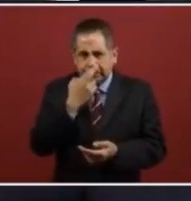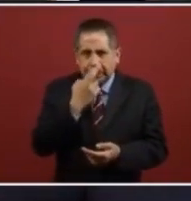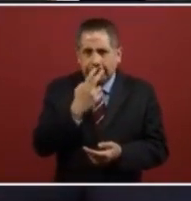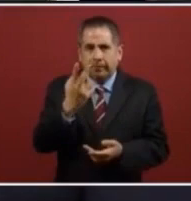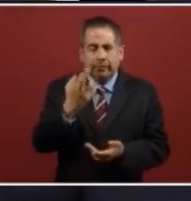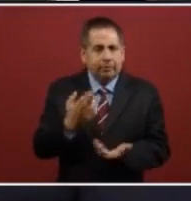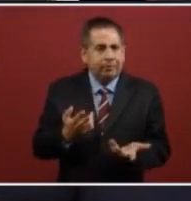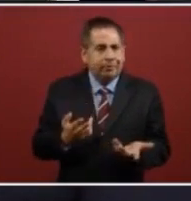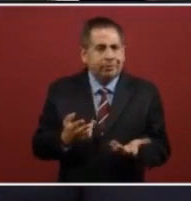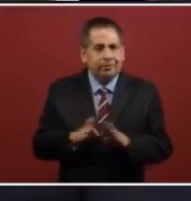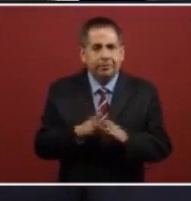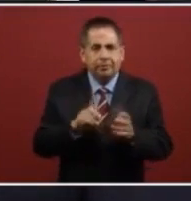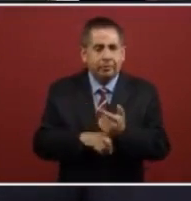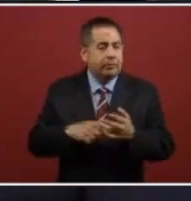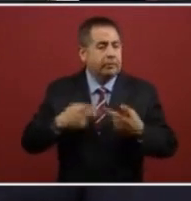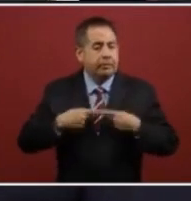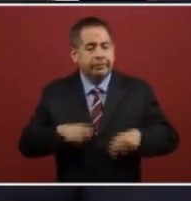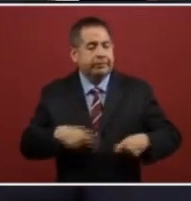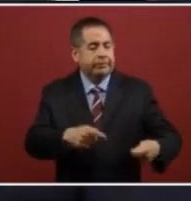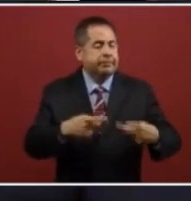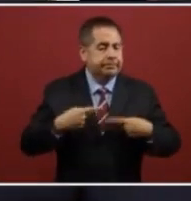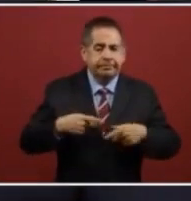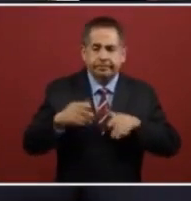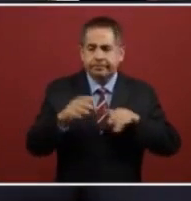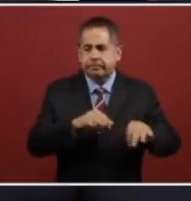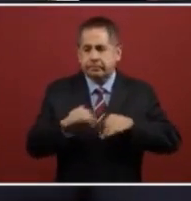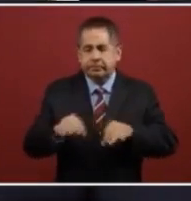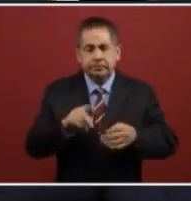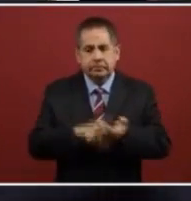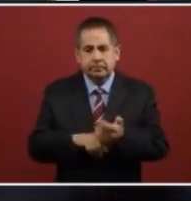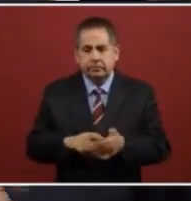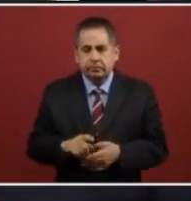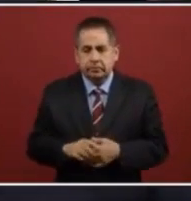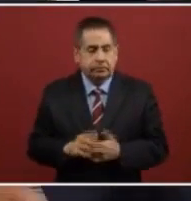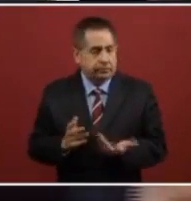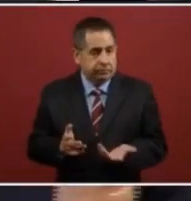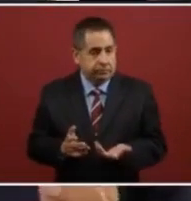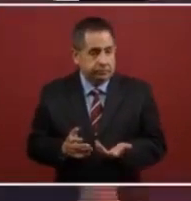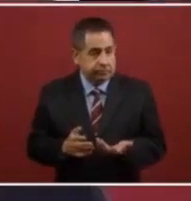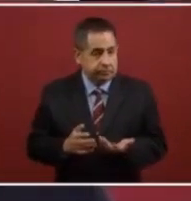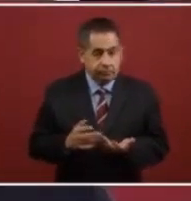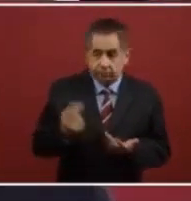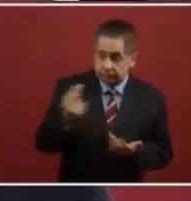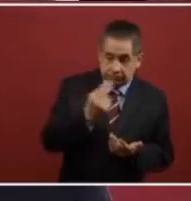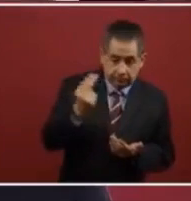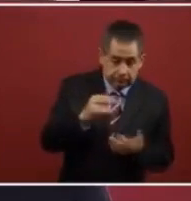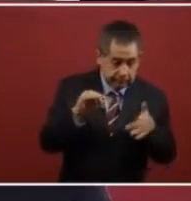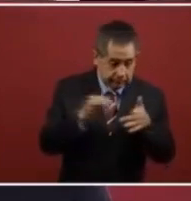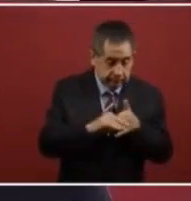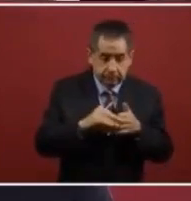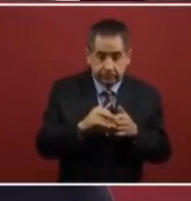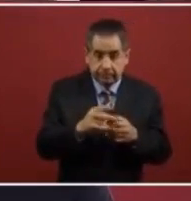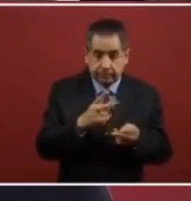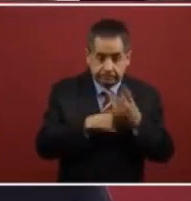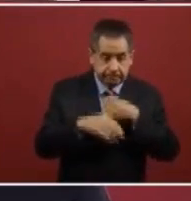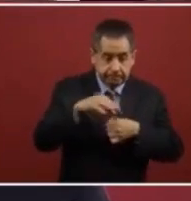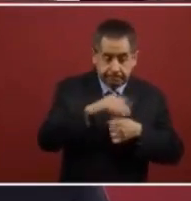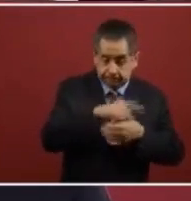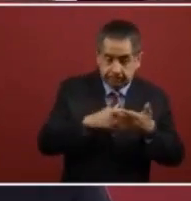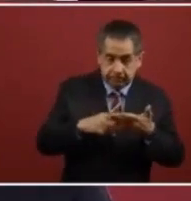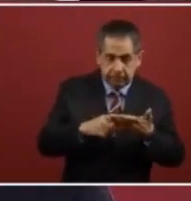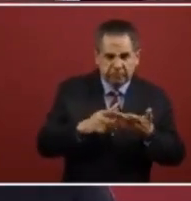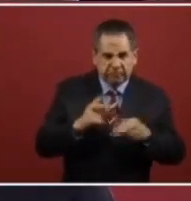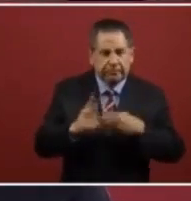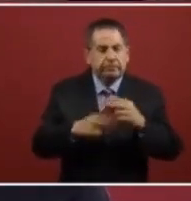contract a ciudadanos citizens cuando se requiera? when they are needed or